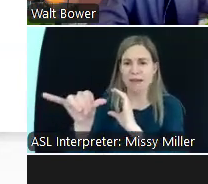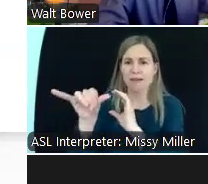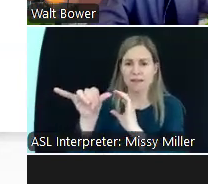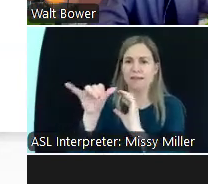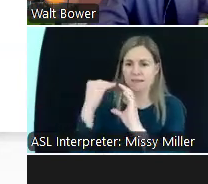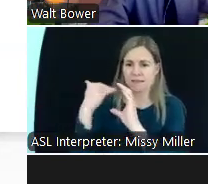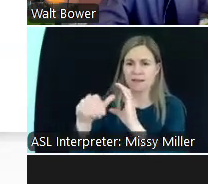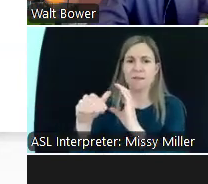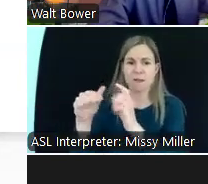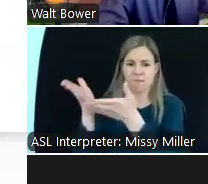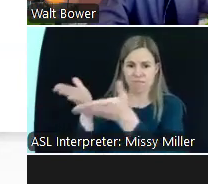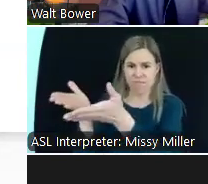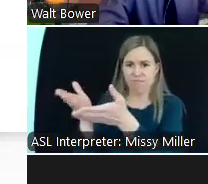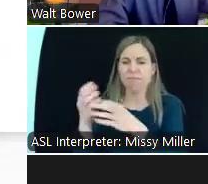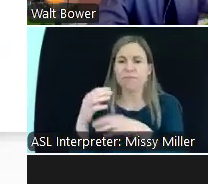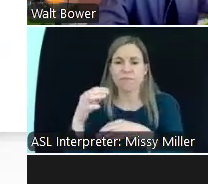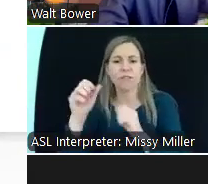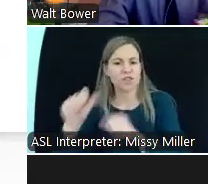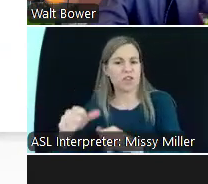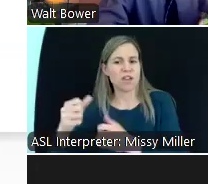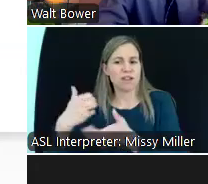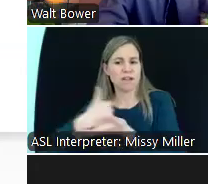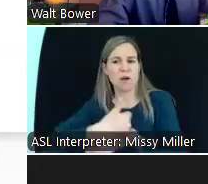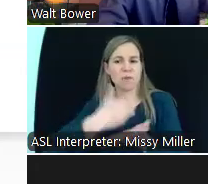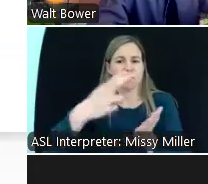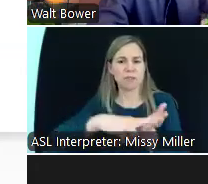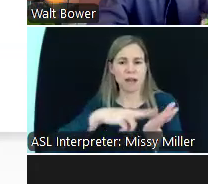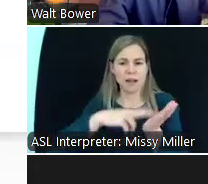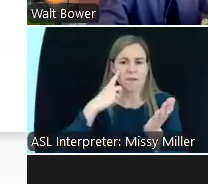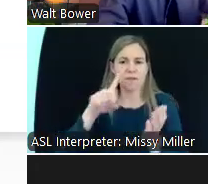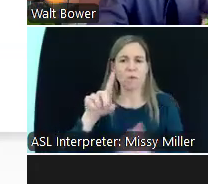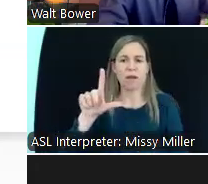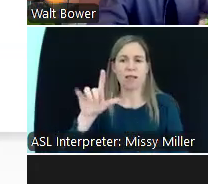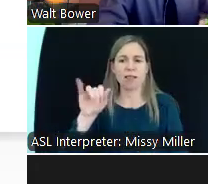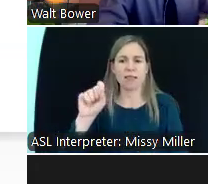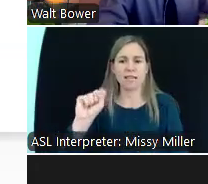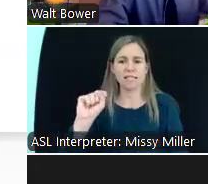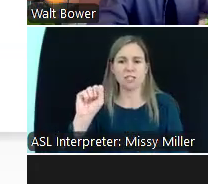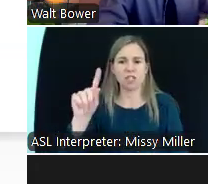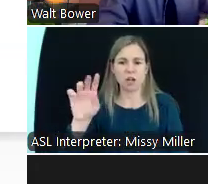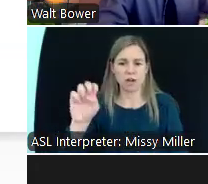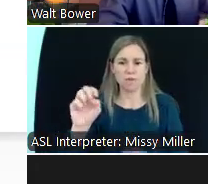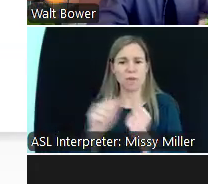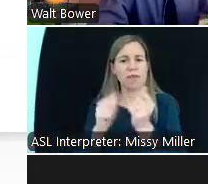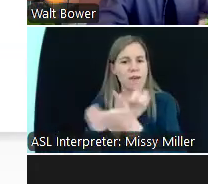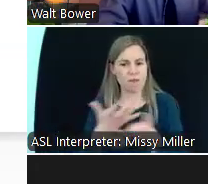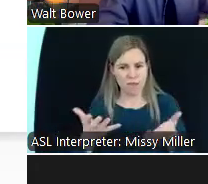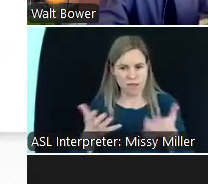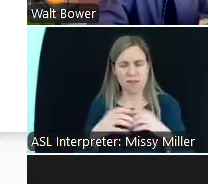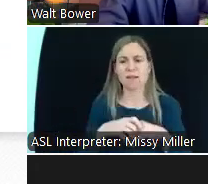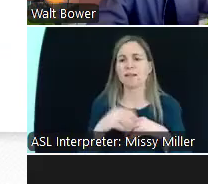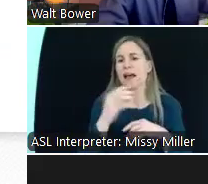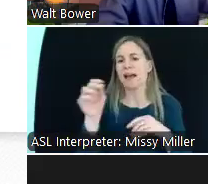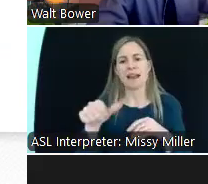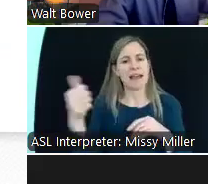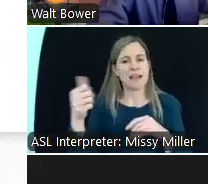email box, she can get you signed up for our listservs. And then again, any of our social media,